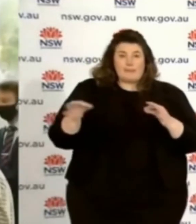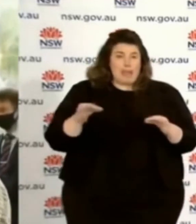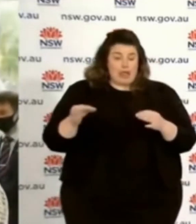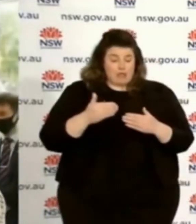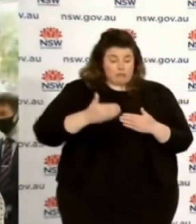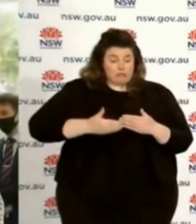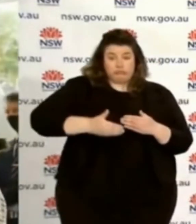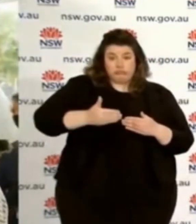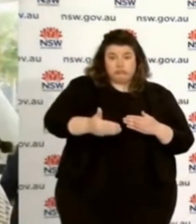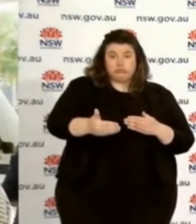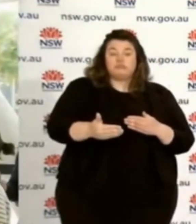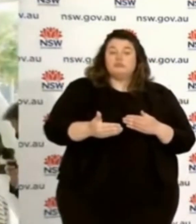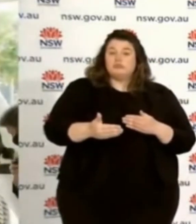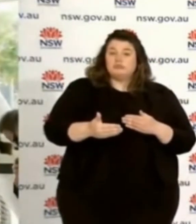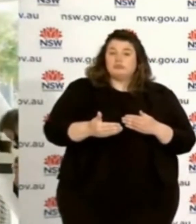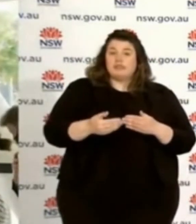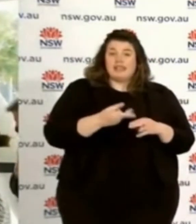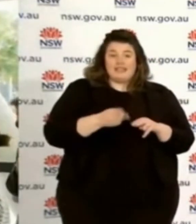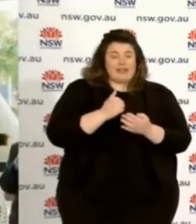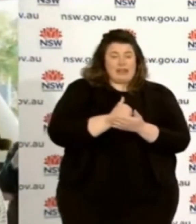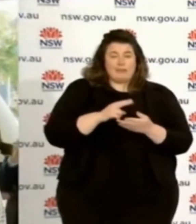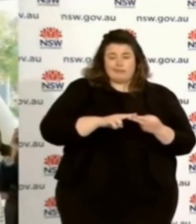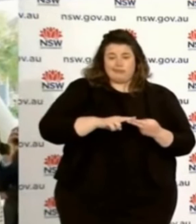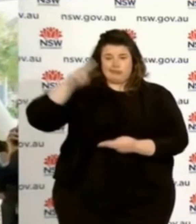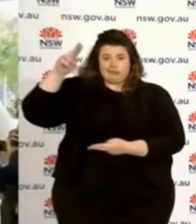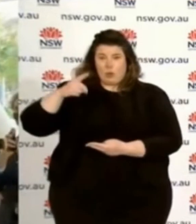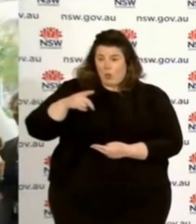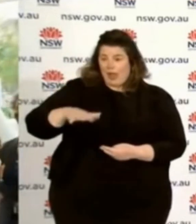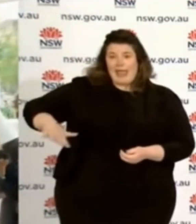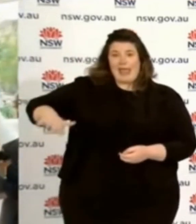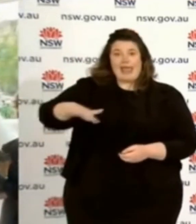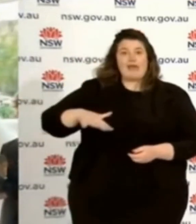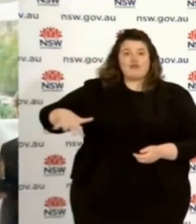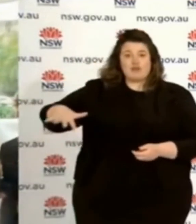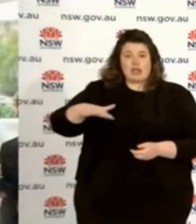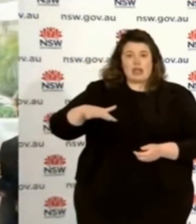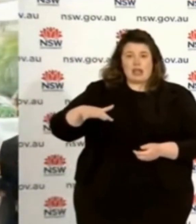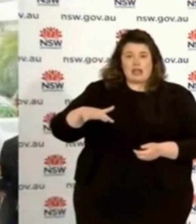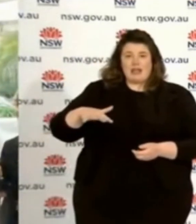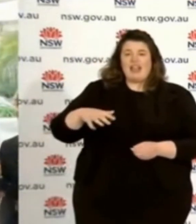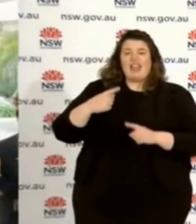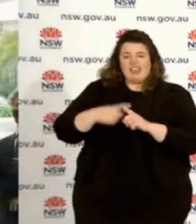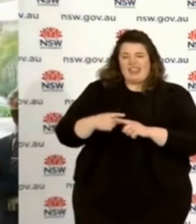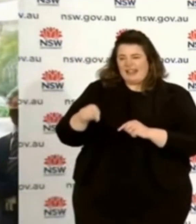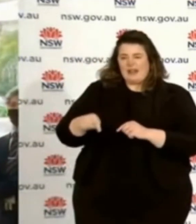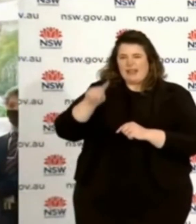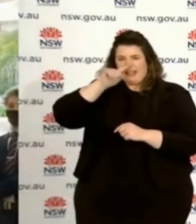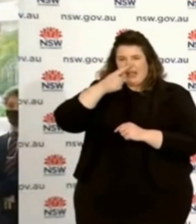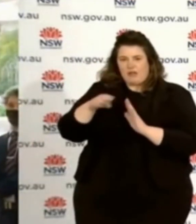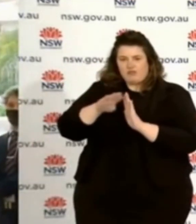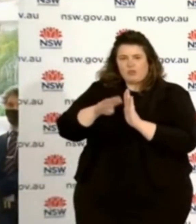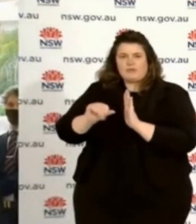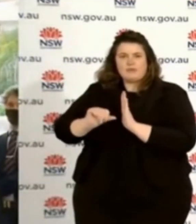That based on health advice, if cases are too high in a designated area, then this roadmap won't proceed in that certain area. Can you give